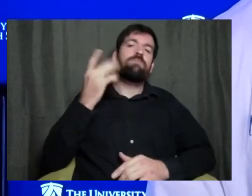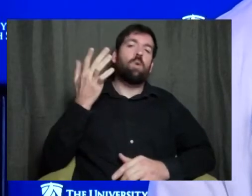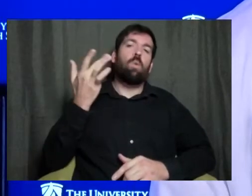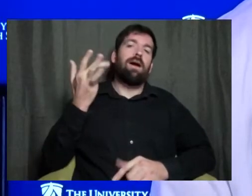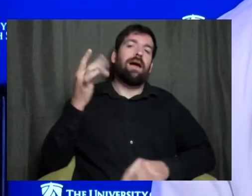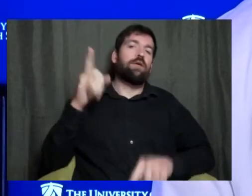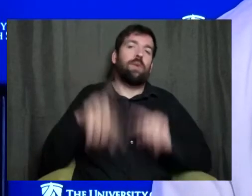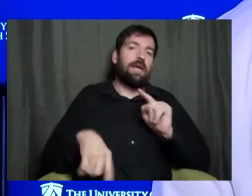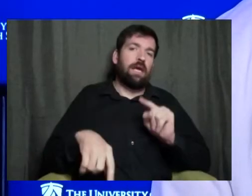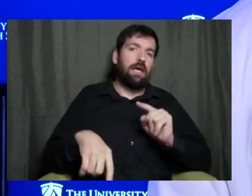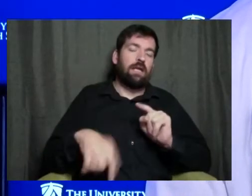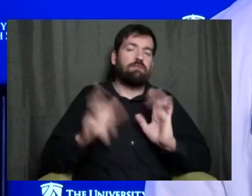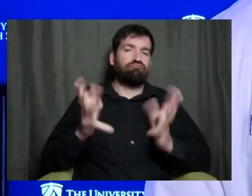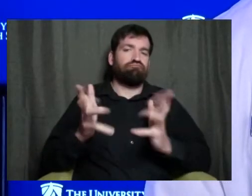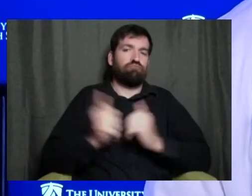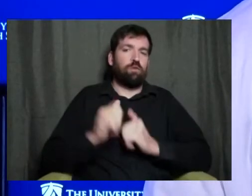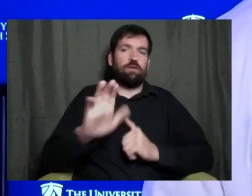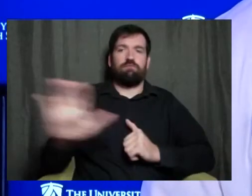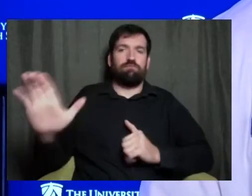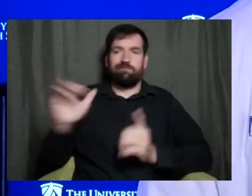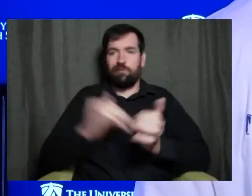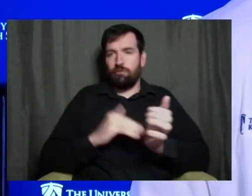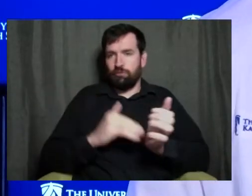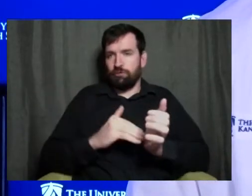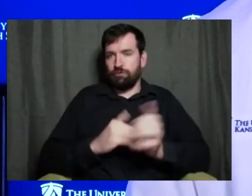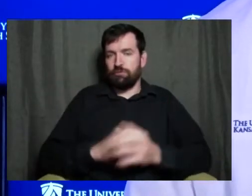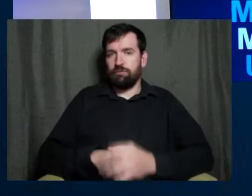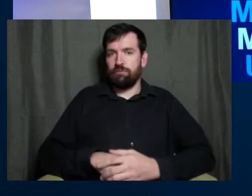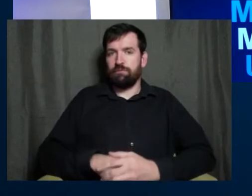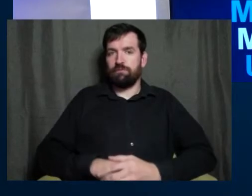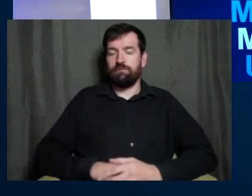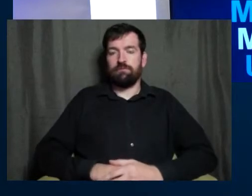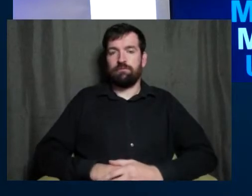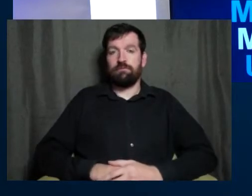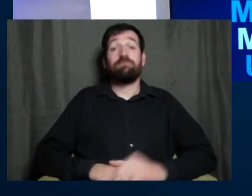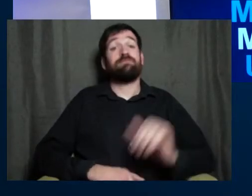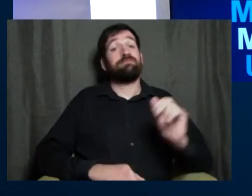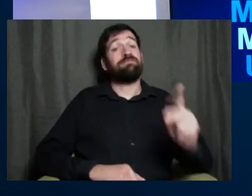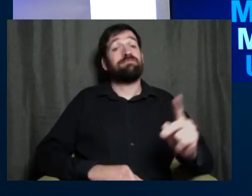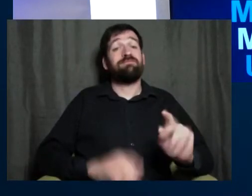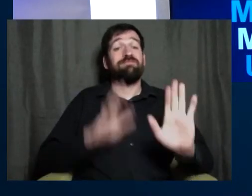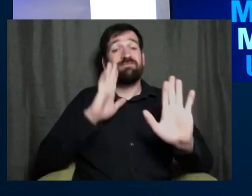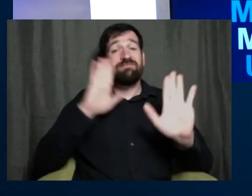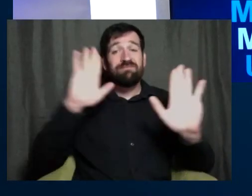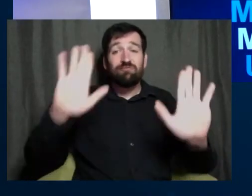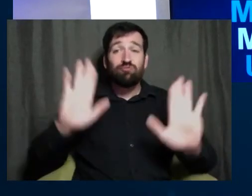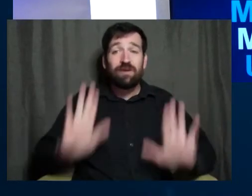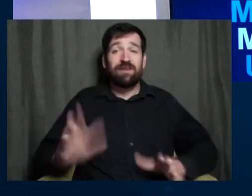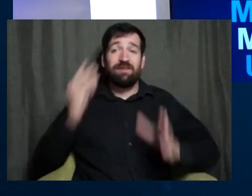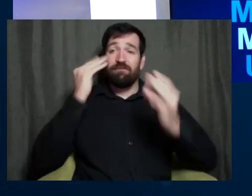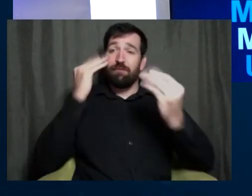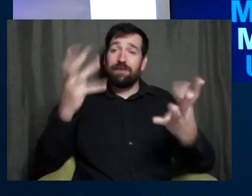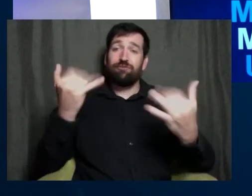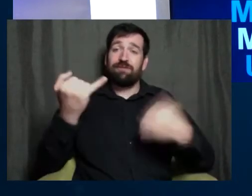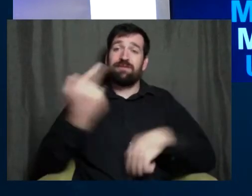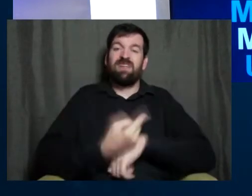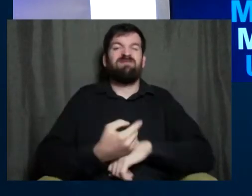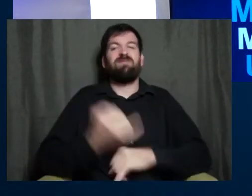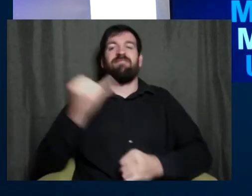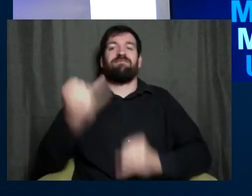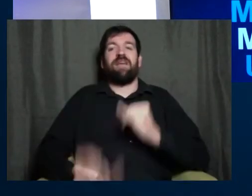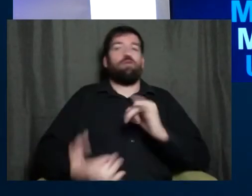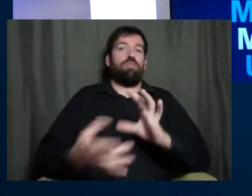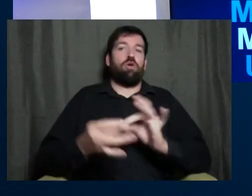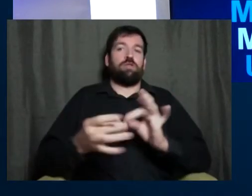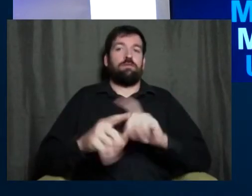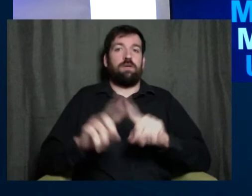speak with your physician about that. All right, great information today. We're going to get to our final thoughts, but I want to let anyone know if they're